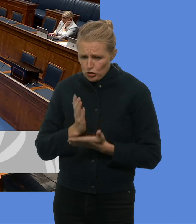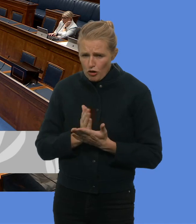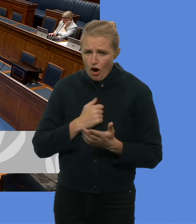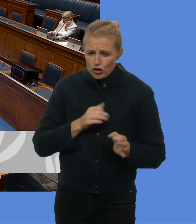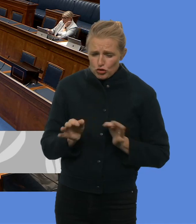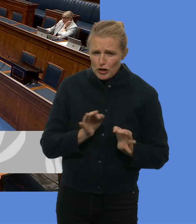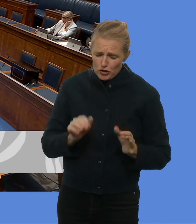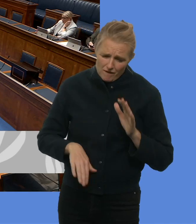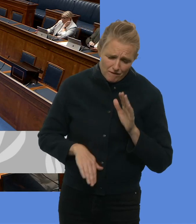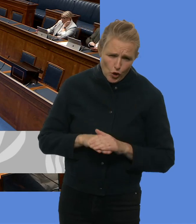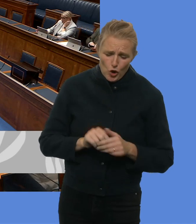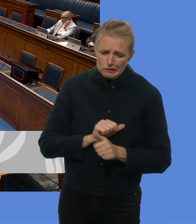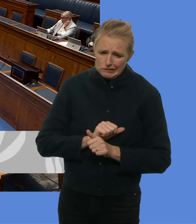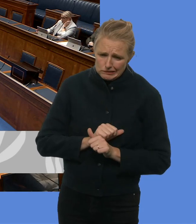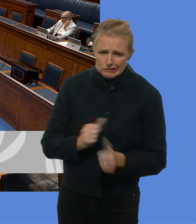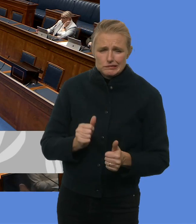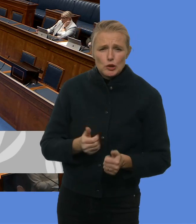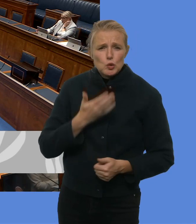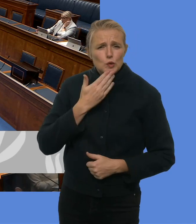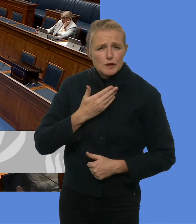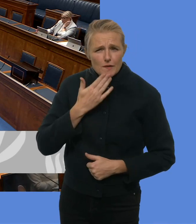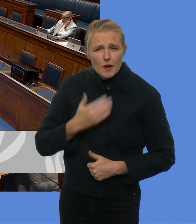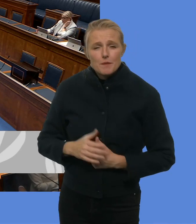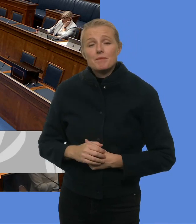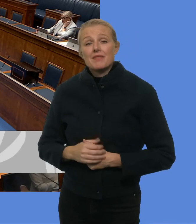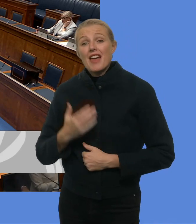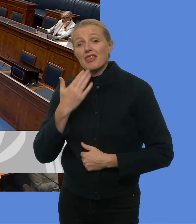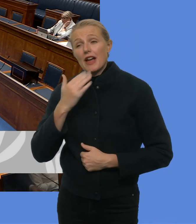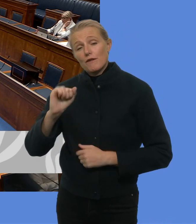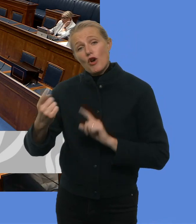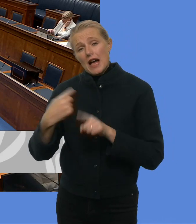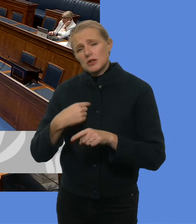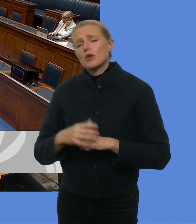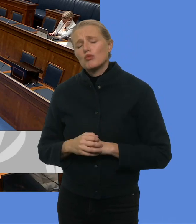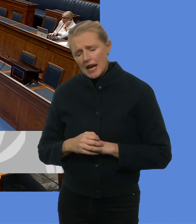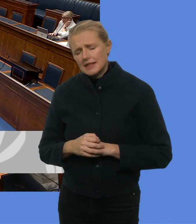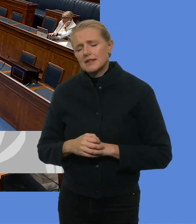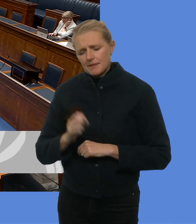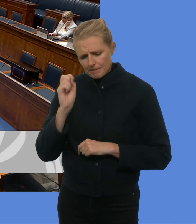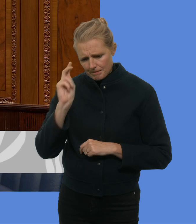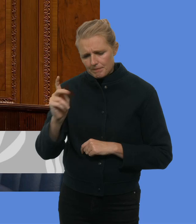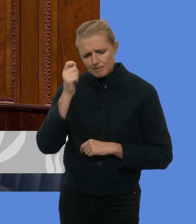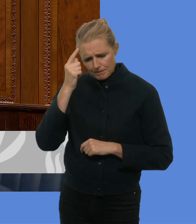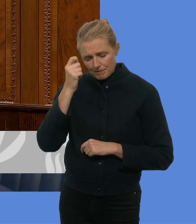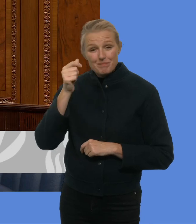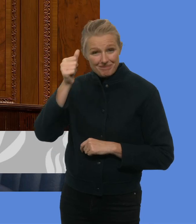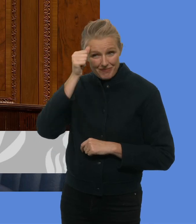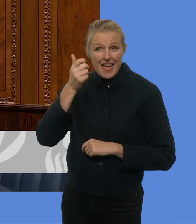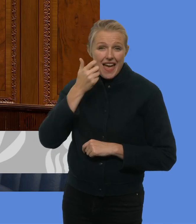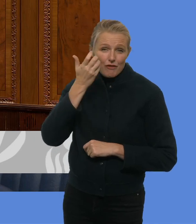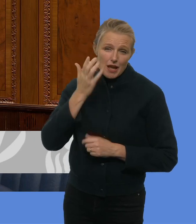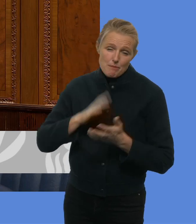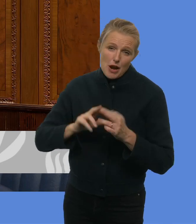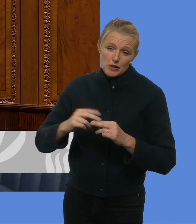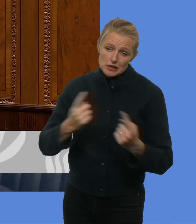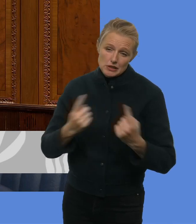Ms. Hunter. Thank you, Minister, for your detailed answer. Just off the back of that then, we know that every day parents across our constituencies